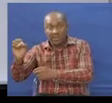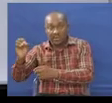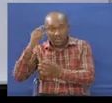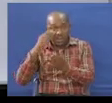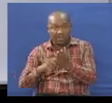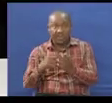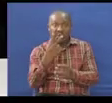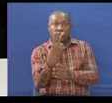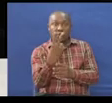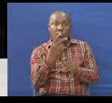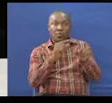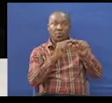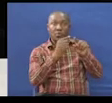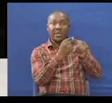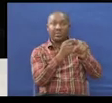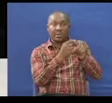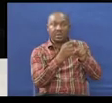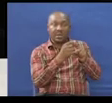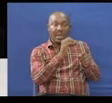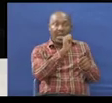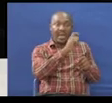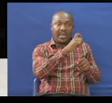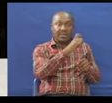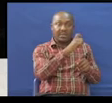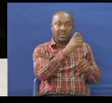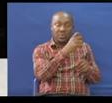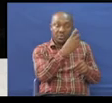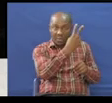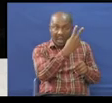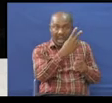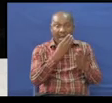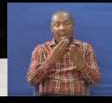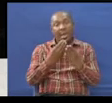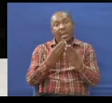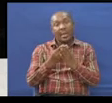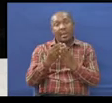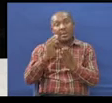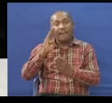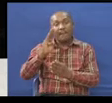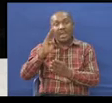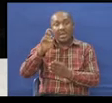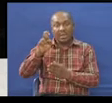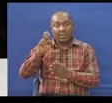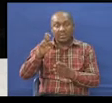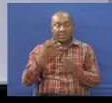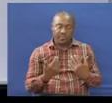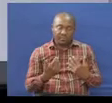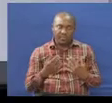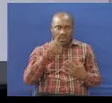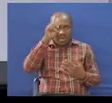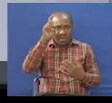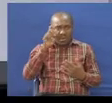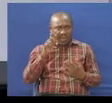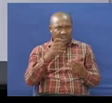only two terms. The term with the x squared and the term with only x. Now look, what is common here? Aha, the common here is